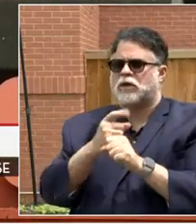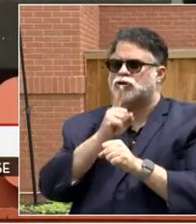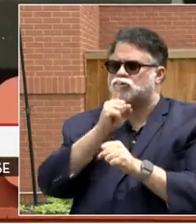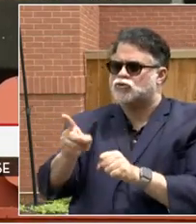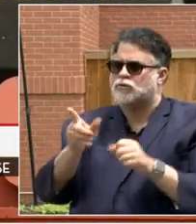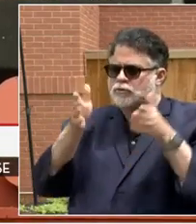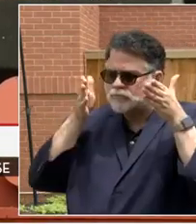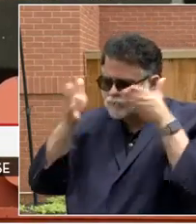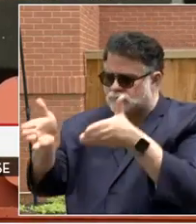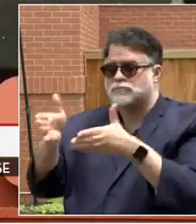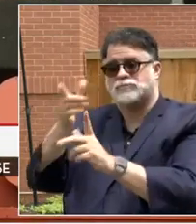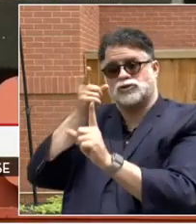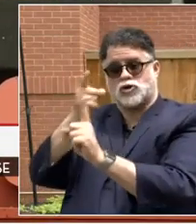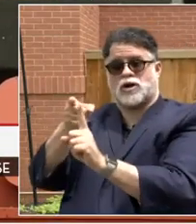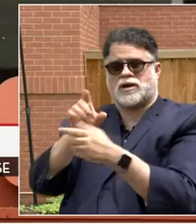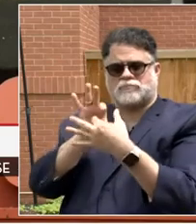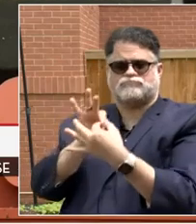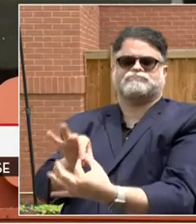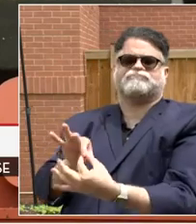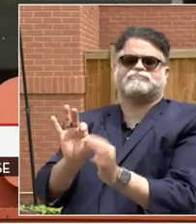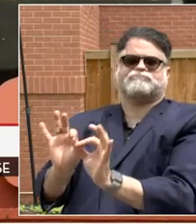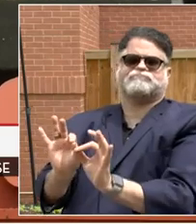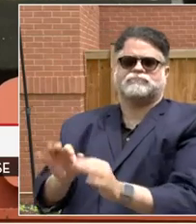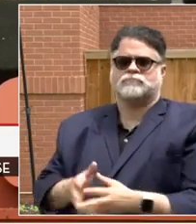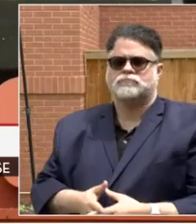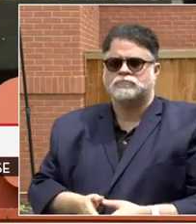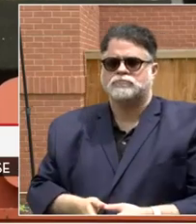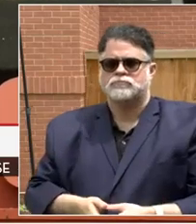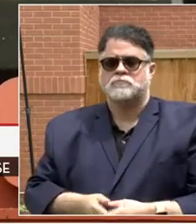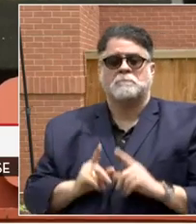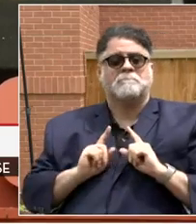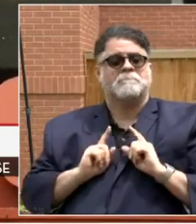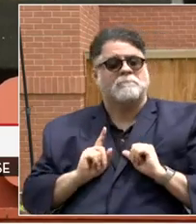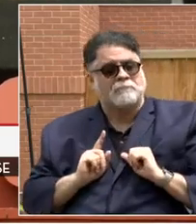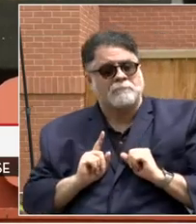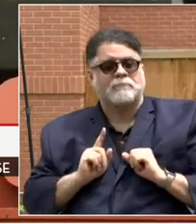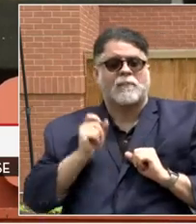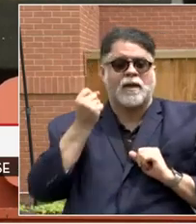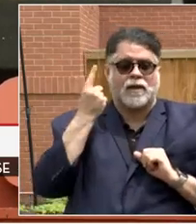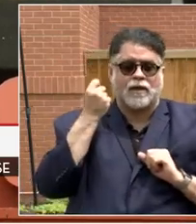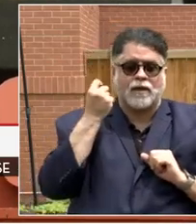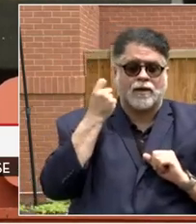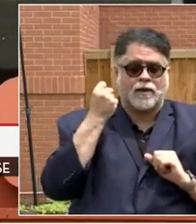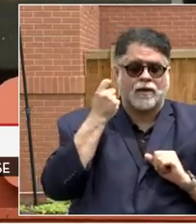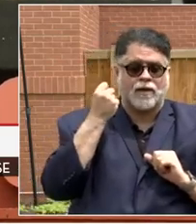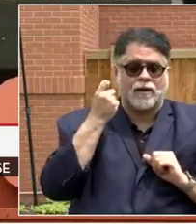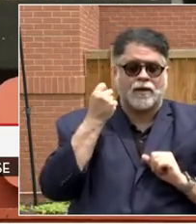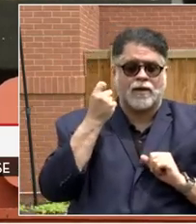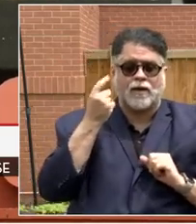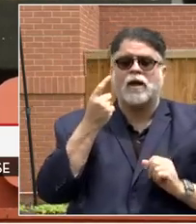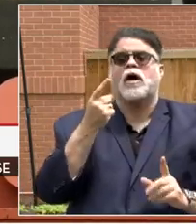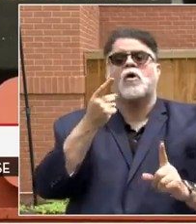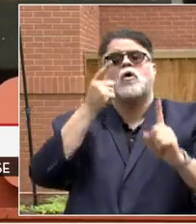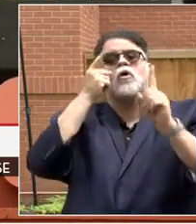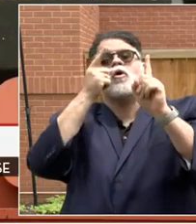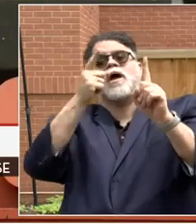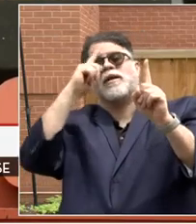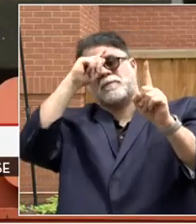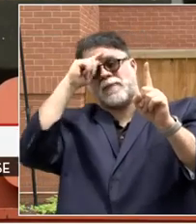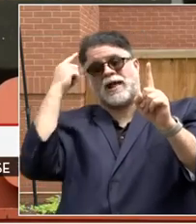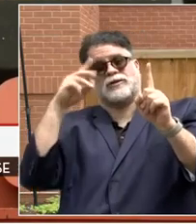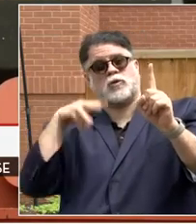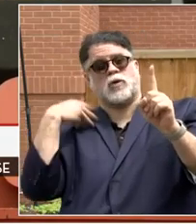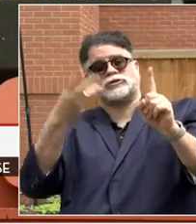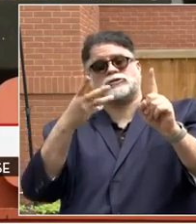goal. But the overarching goal is that we know Black Washingtonians create their wealth and generational wealth in